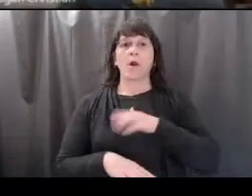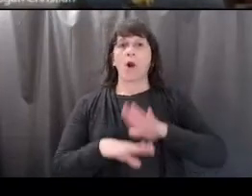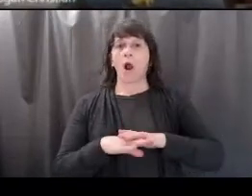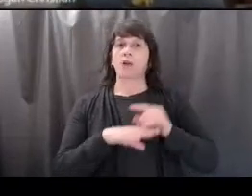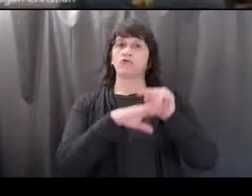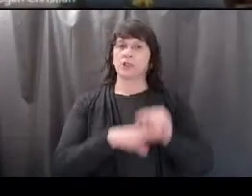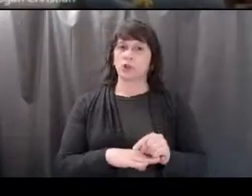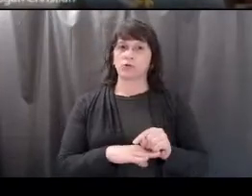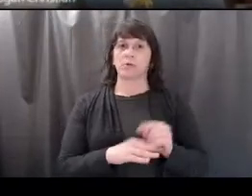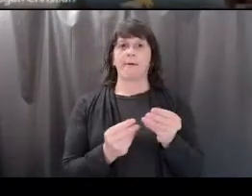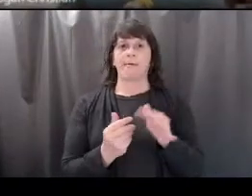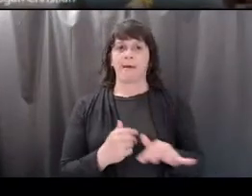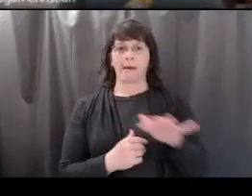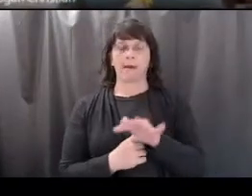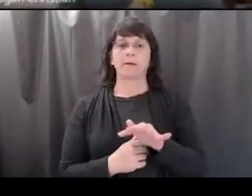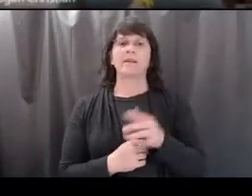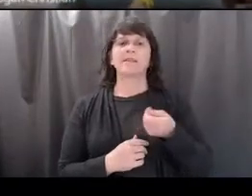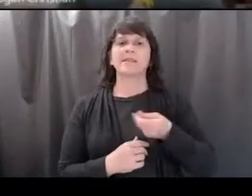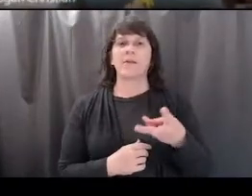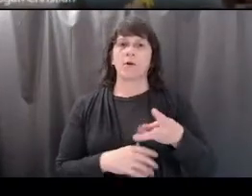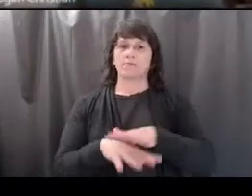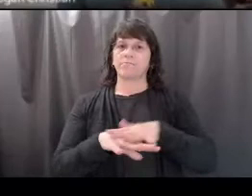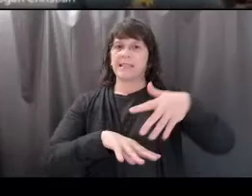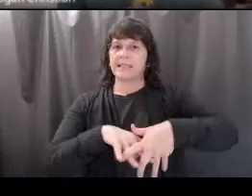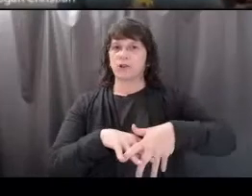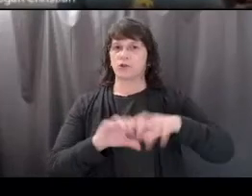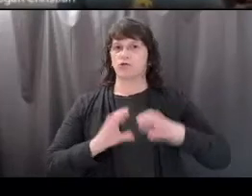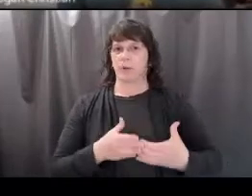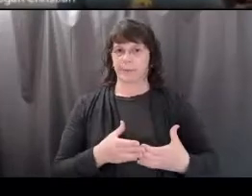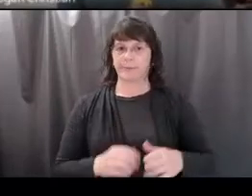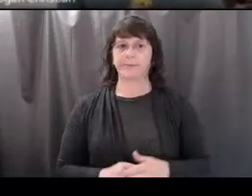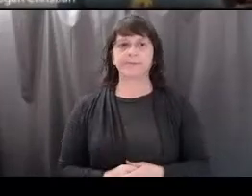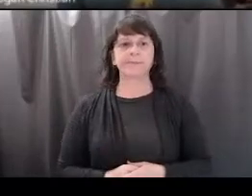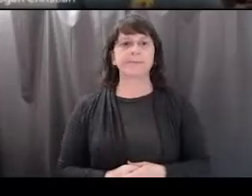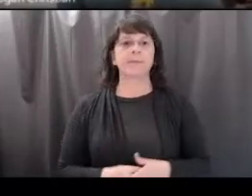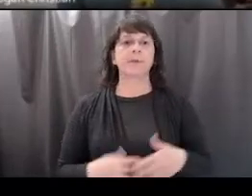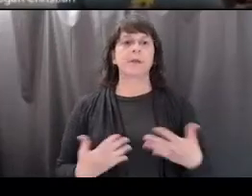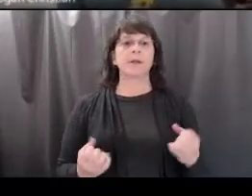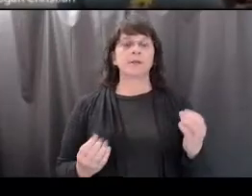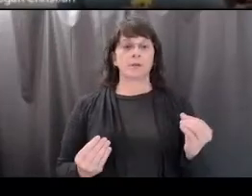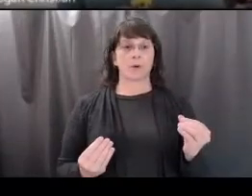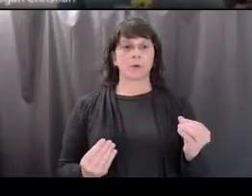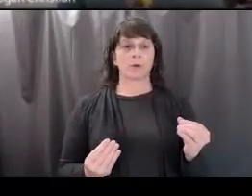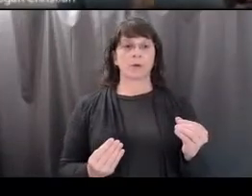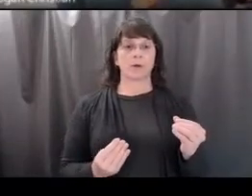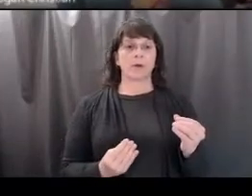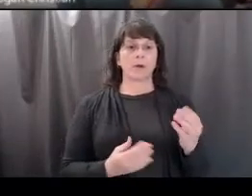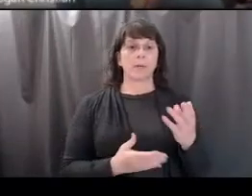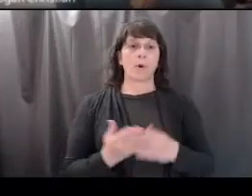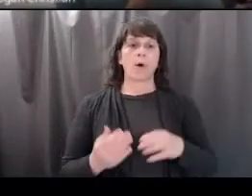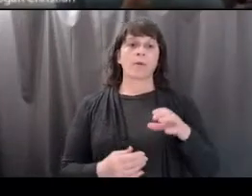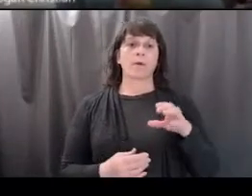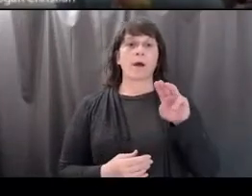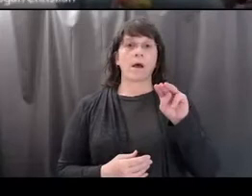the traditional territories of several indigenous tribes and groups. So both the